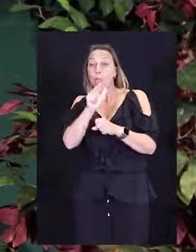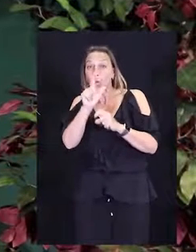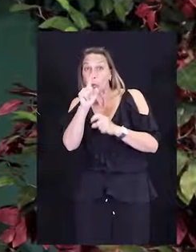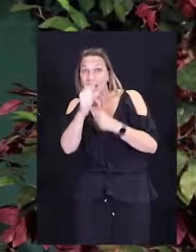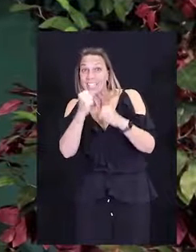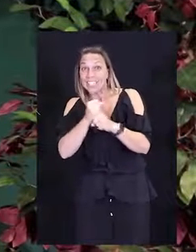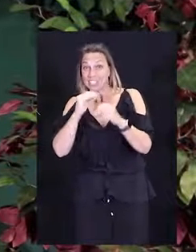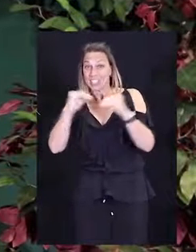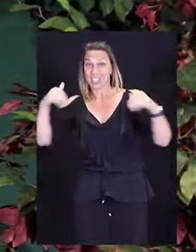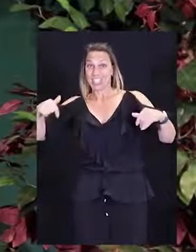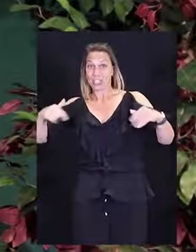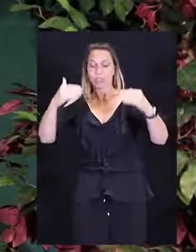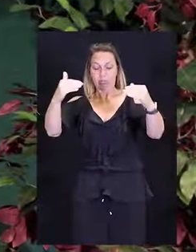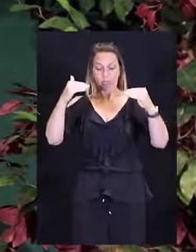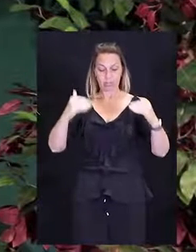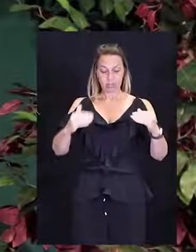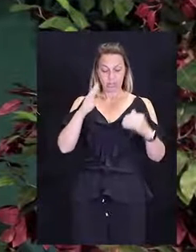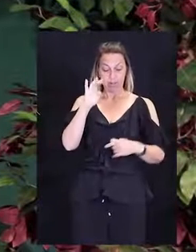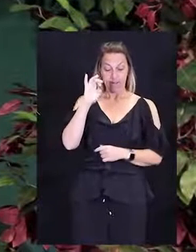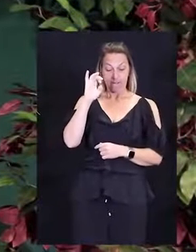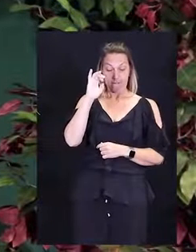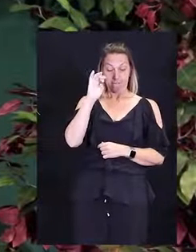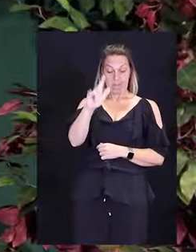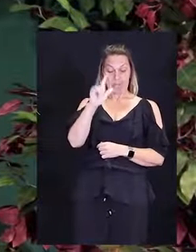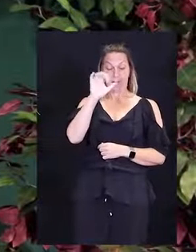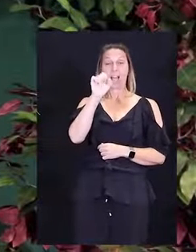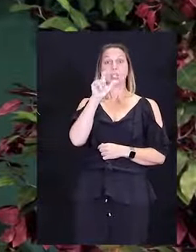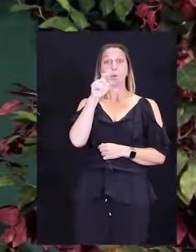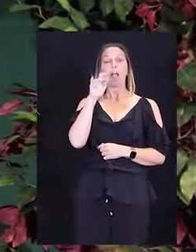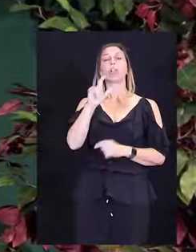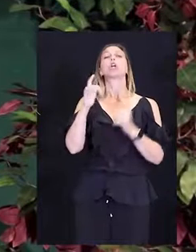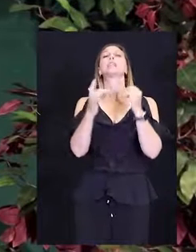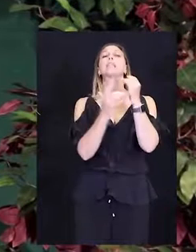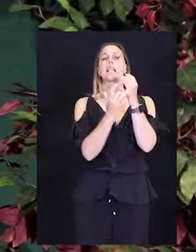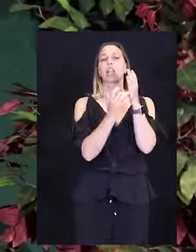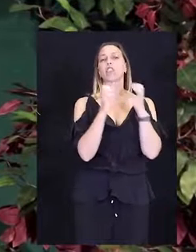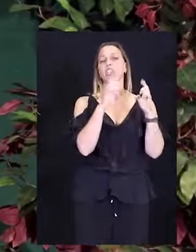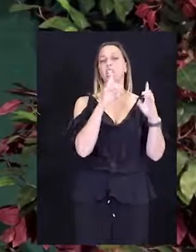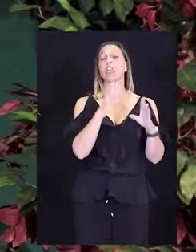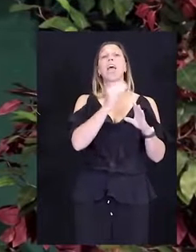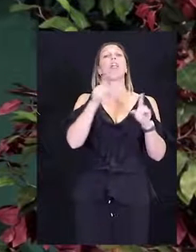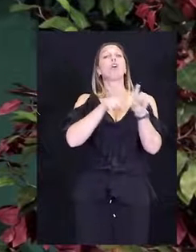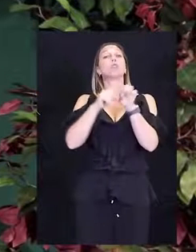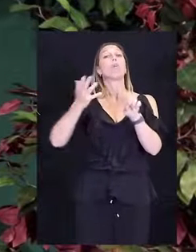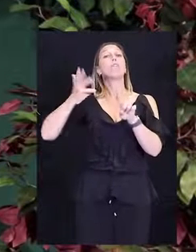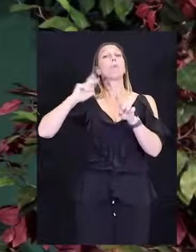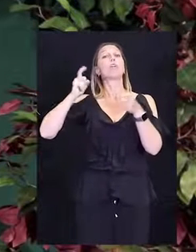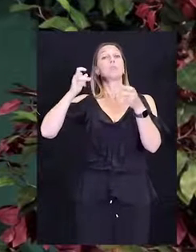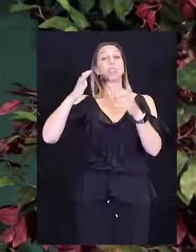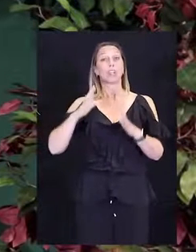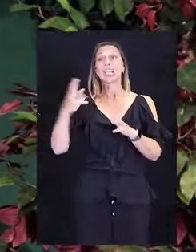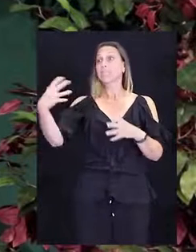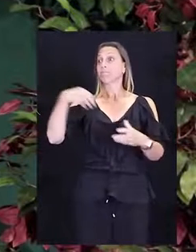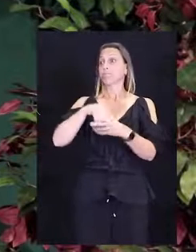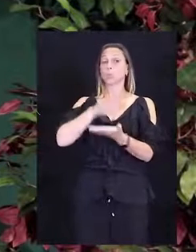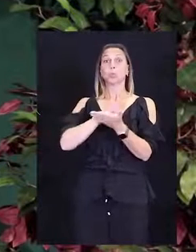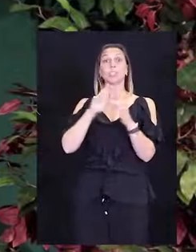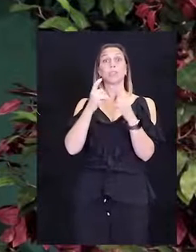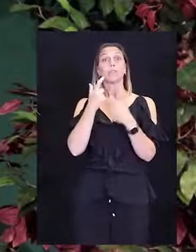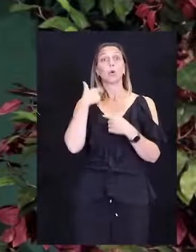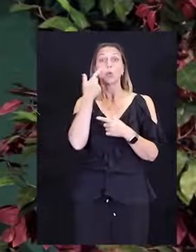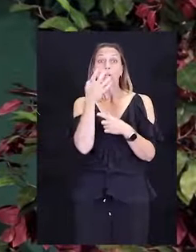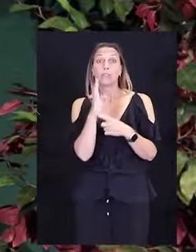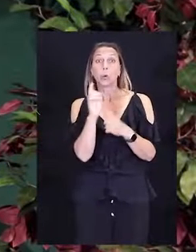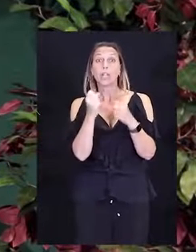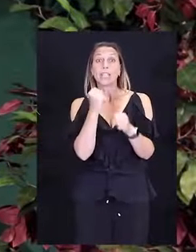those at CD. Mr. Bill Etzweiler, technology education, and he was also a former administrator. He's been with the district for